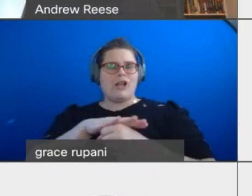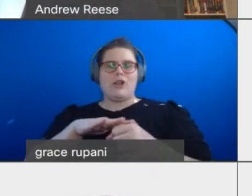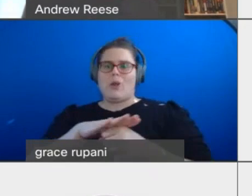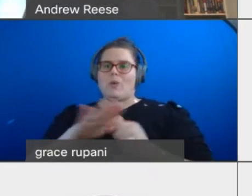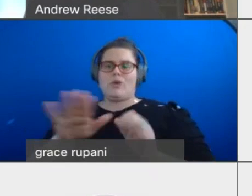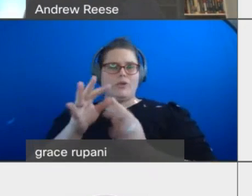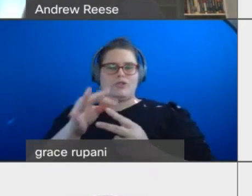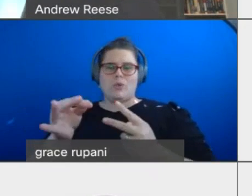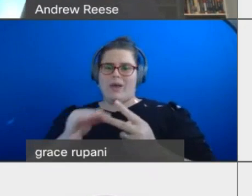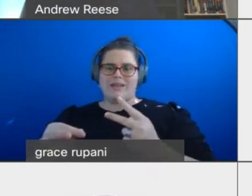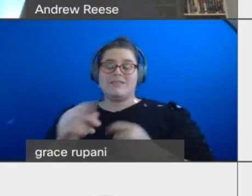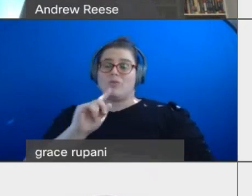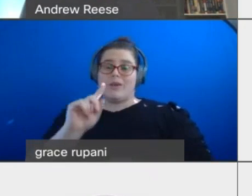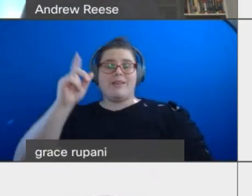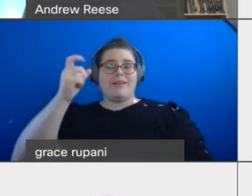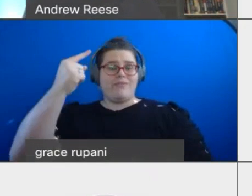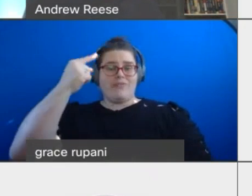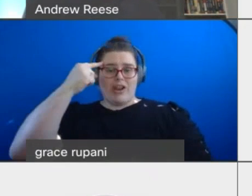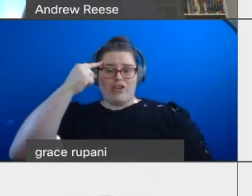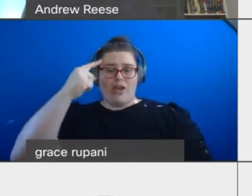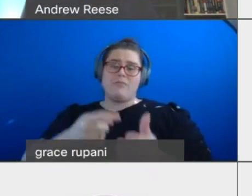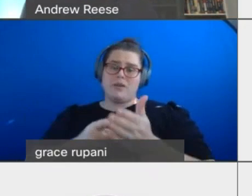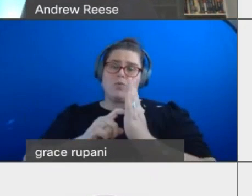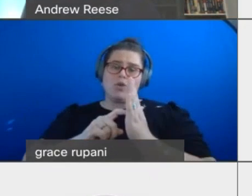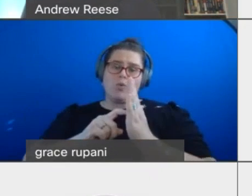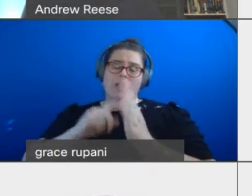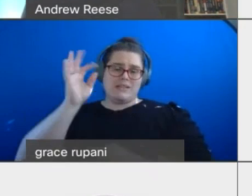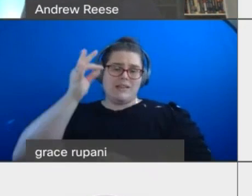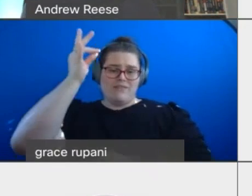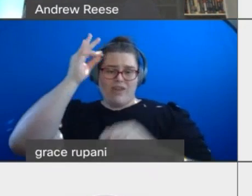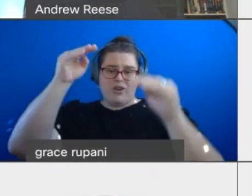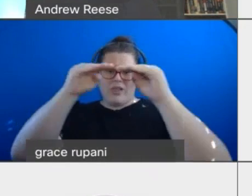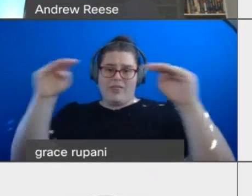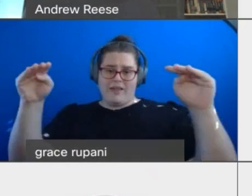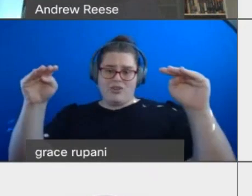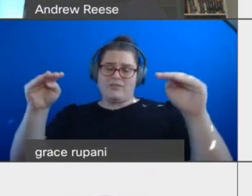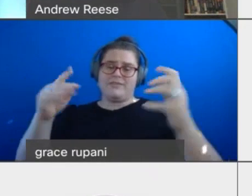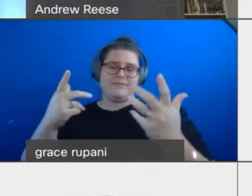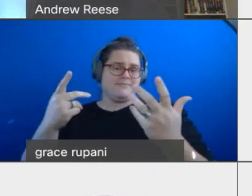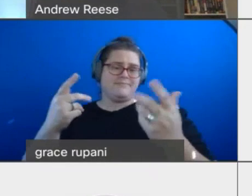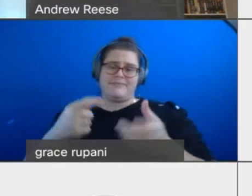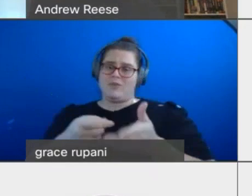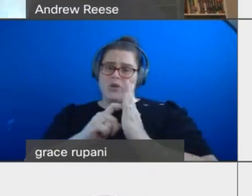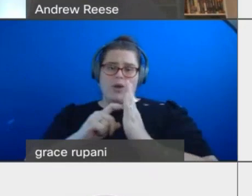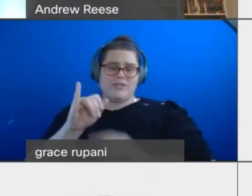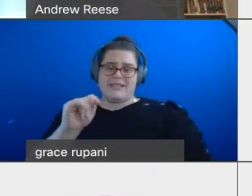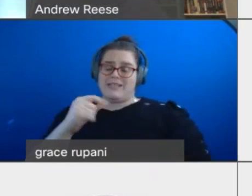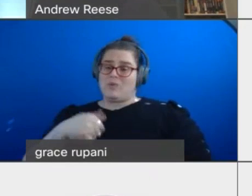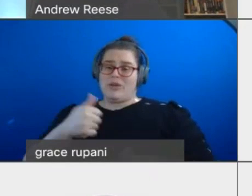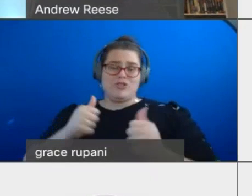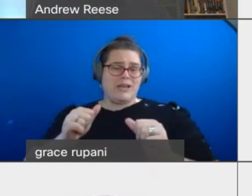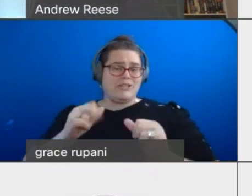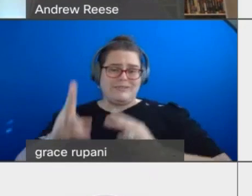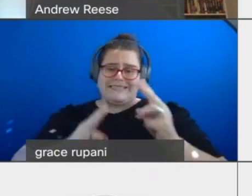through the federal government and mandated down. So we're just as much trying to implement this project within the timeline